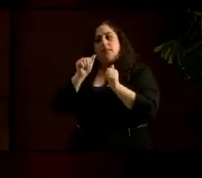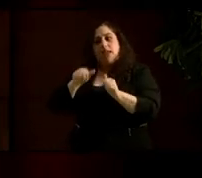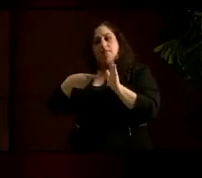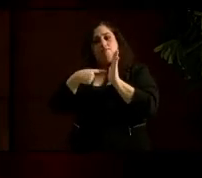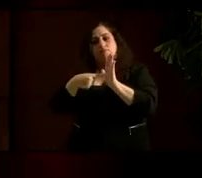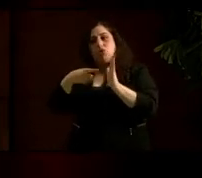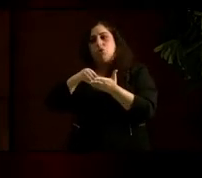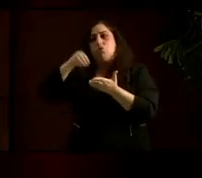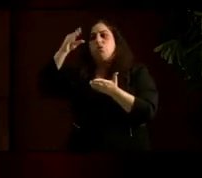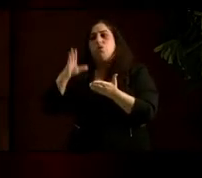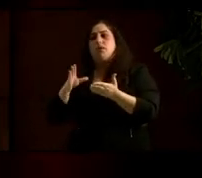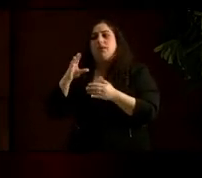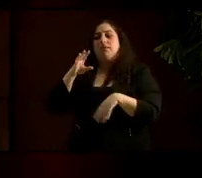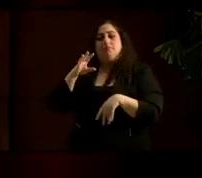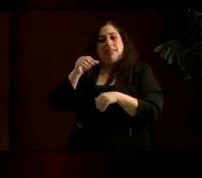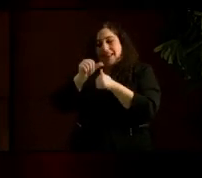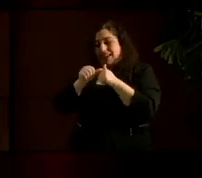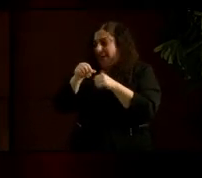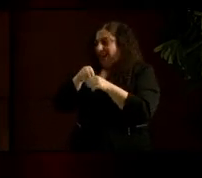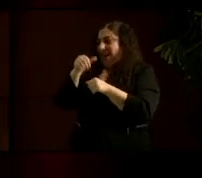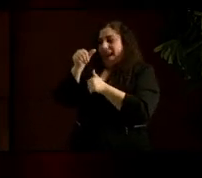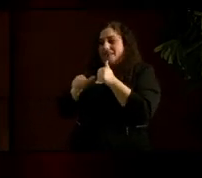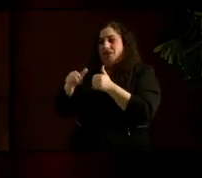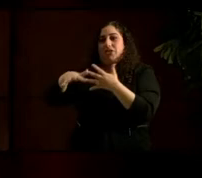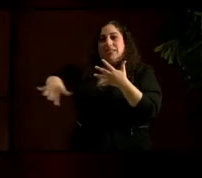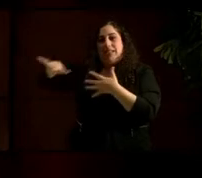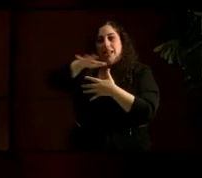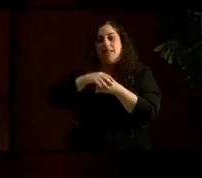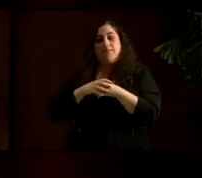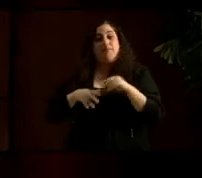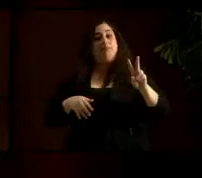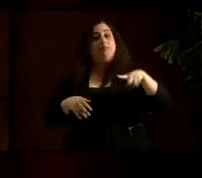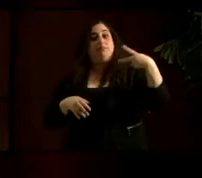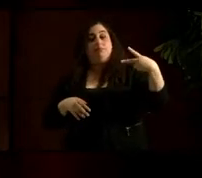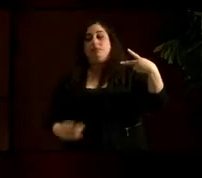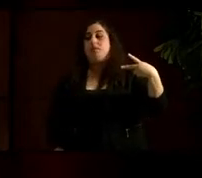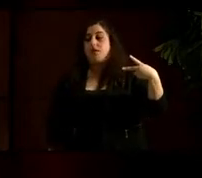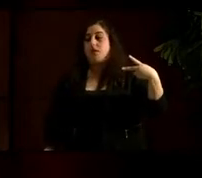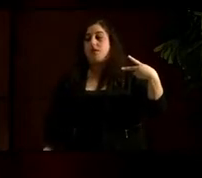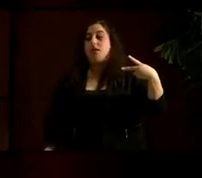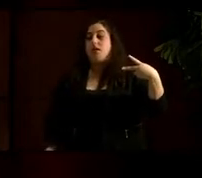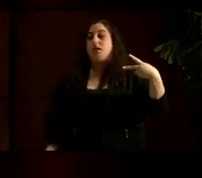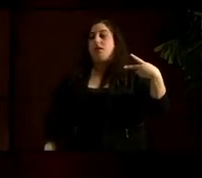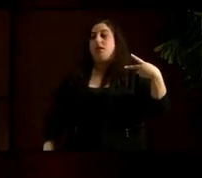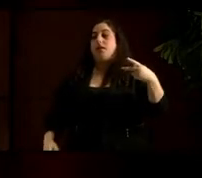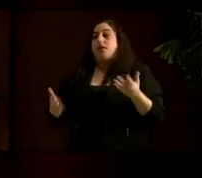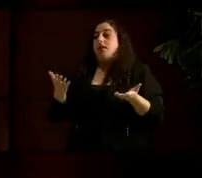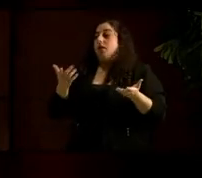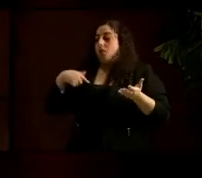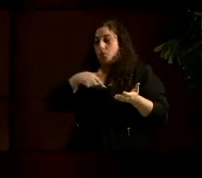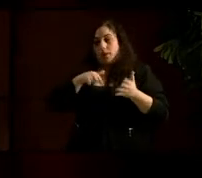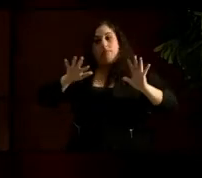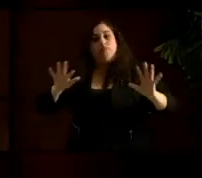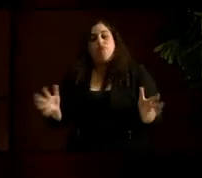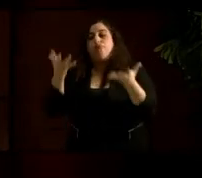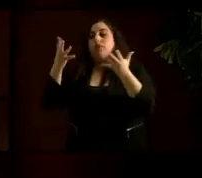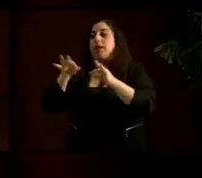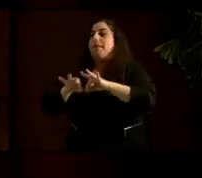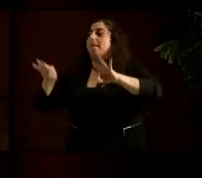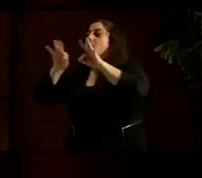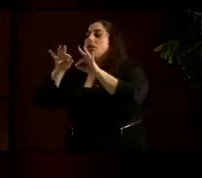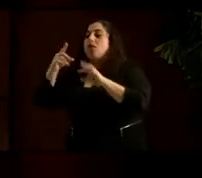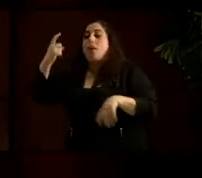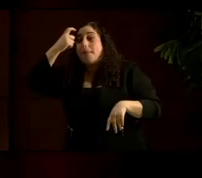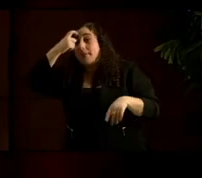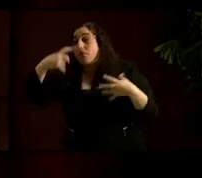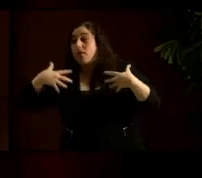The second, elevate the importance of mental health and overall healing. Throughout this pandemic, regardless of where you come from, where your